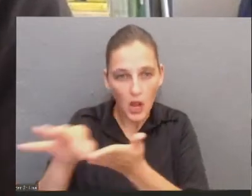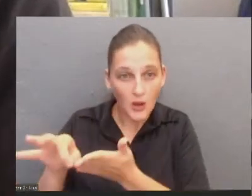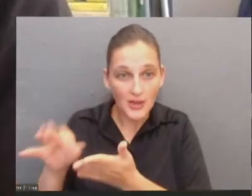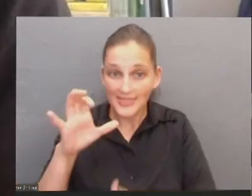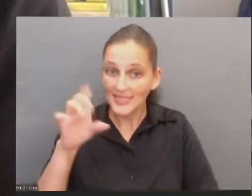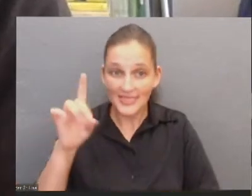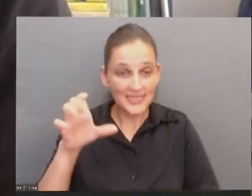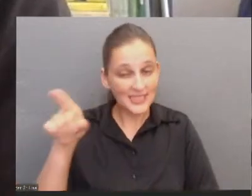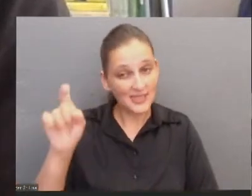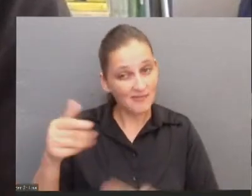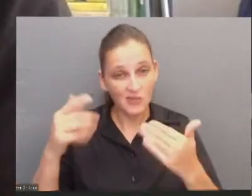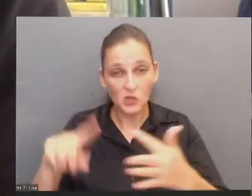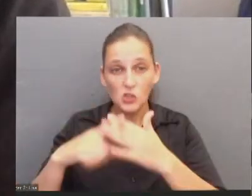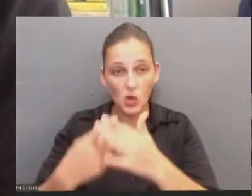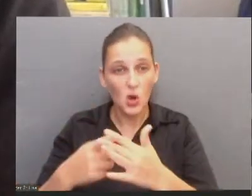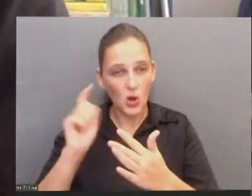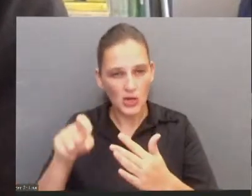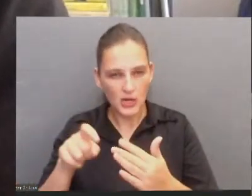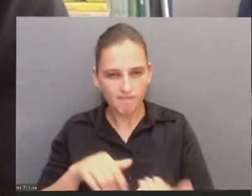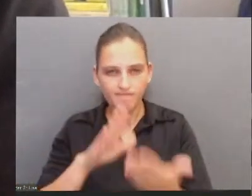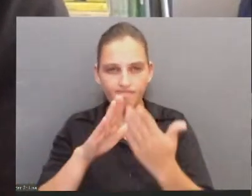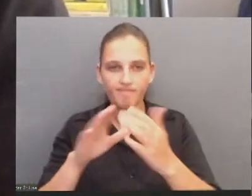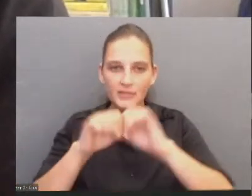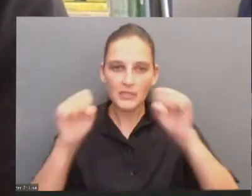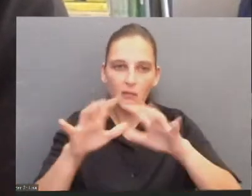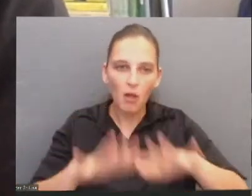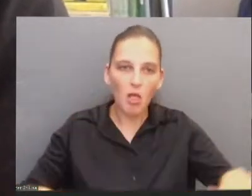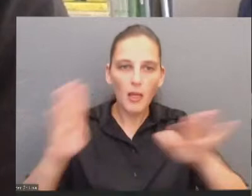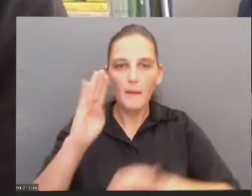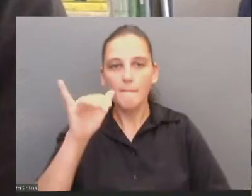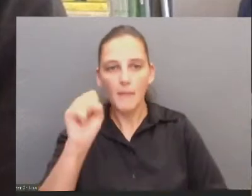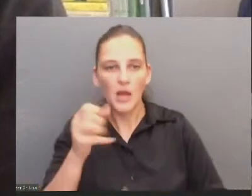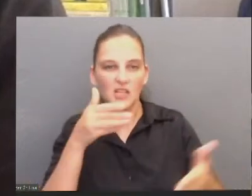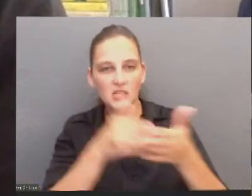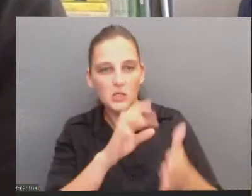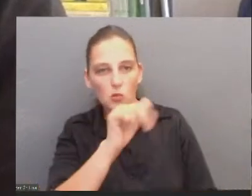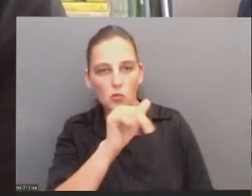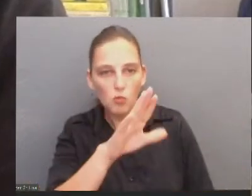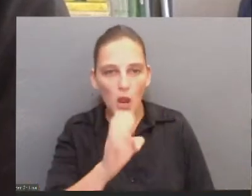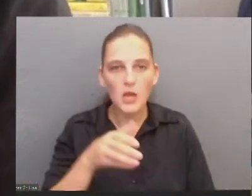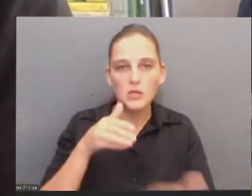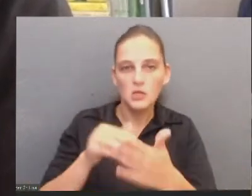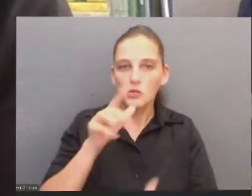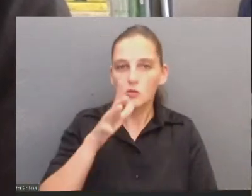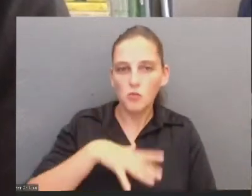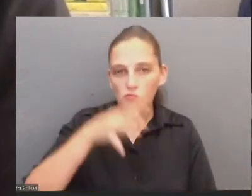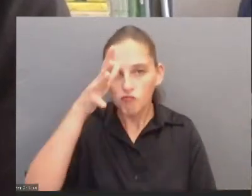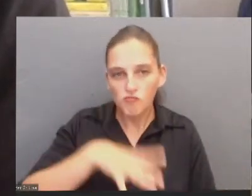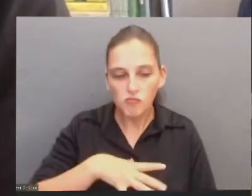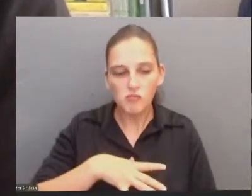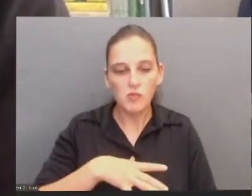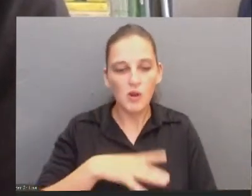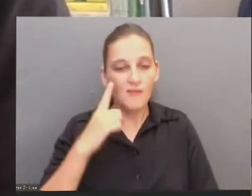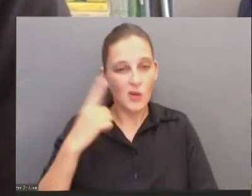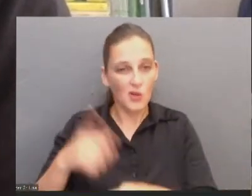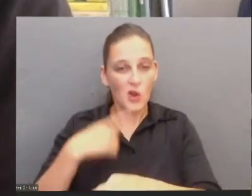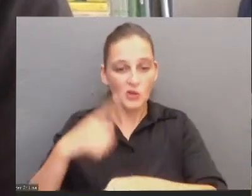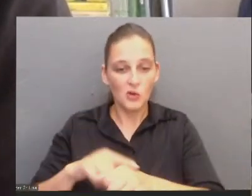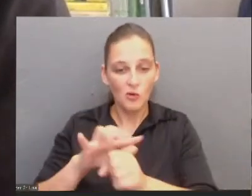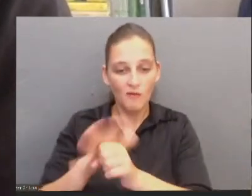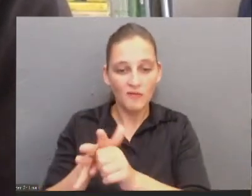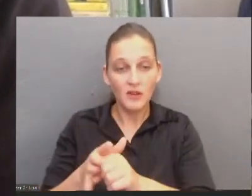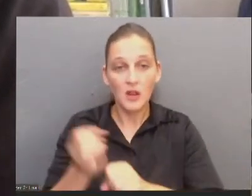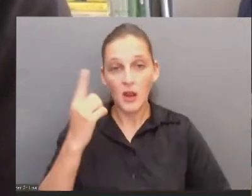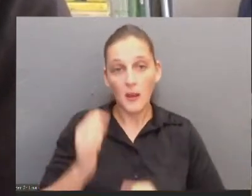confront systemic bias, including sexism and racism, in the long COVID and ME response. The majority of people with ME are women,